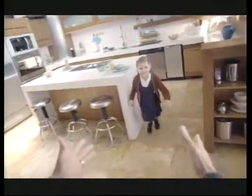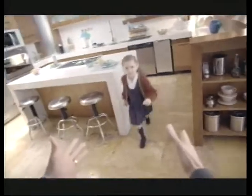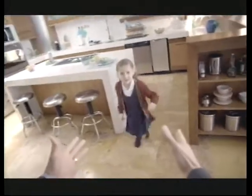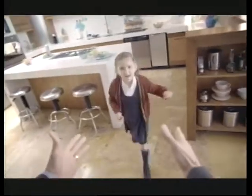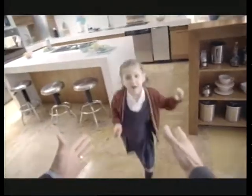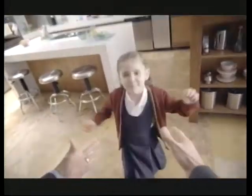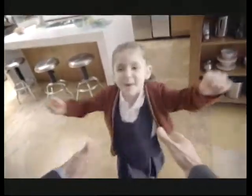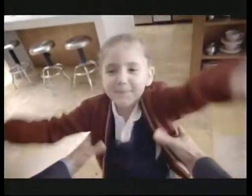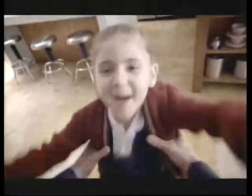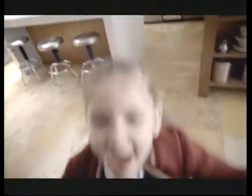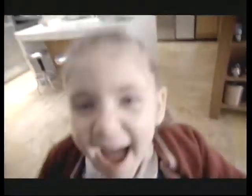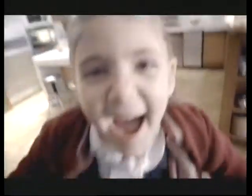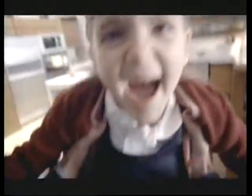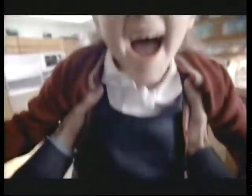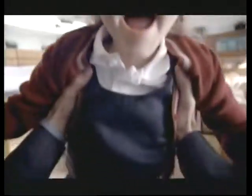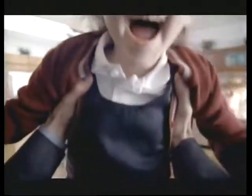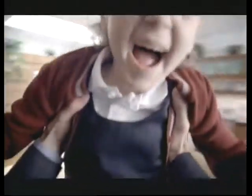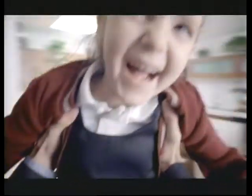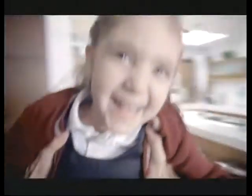My baby.